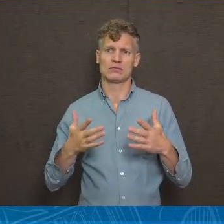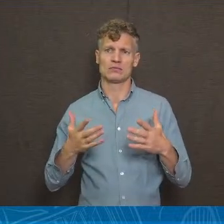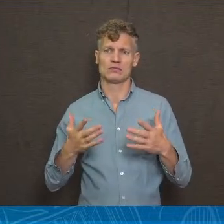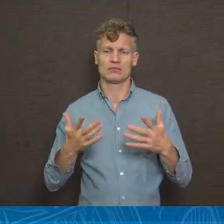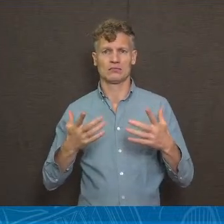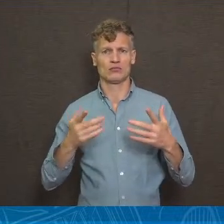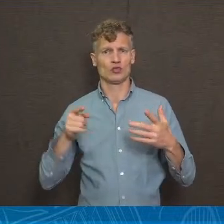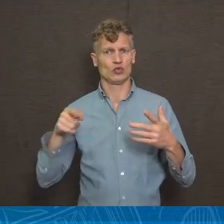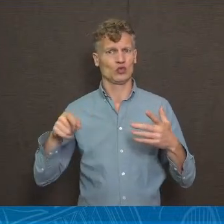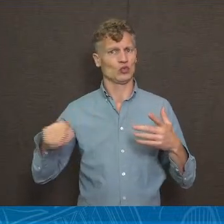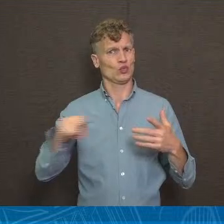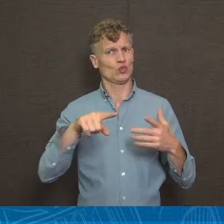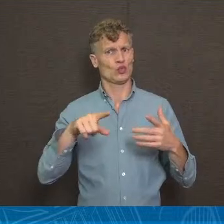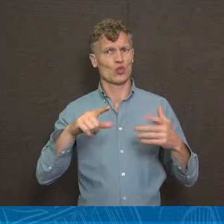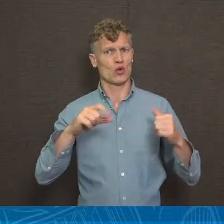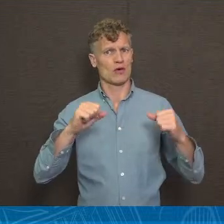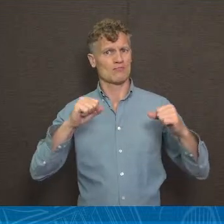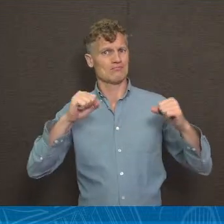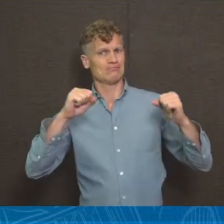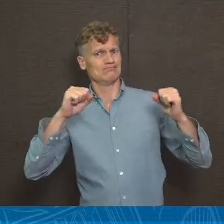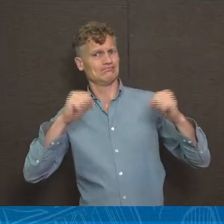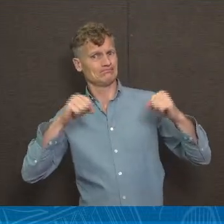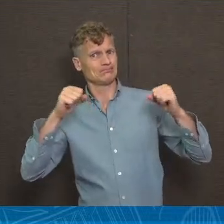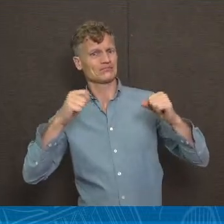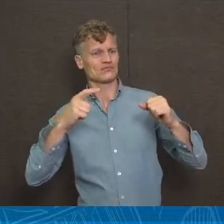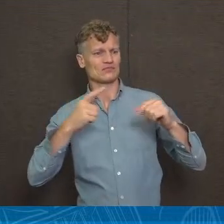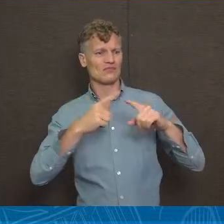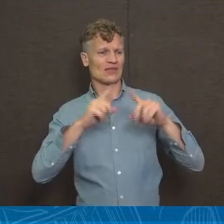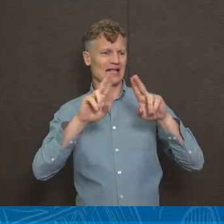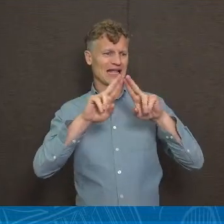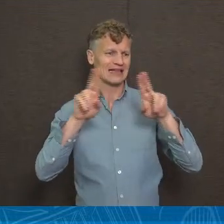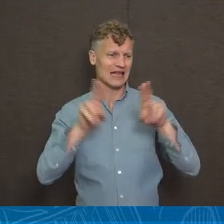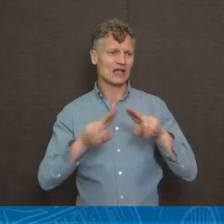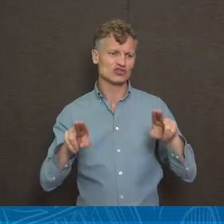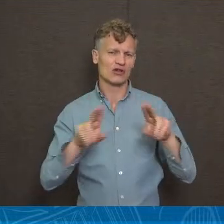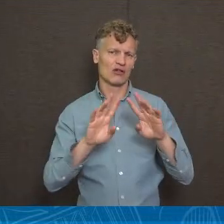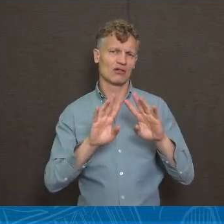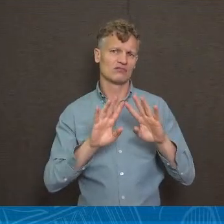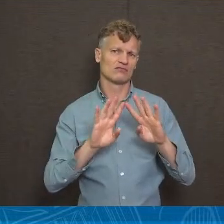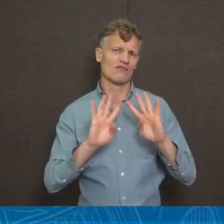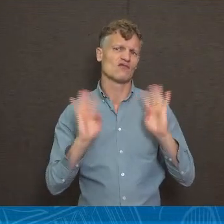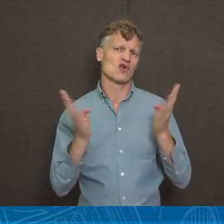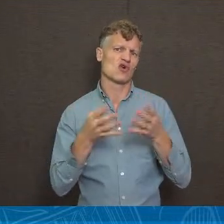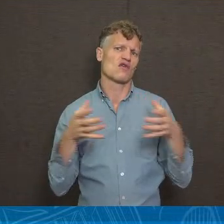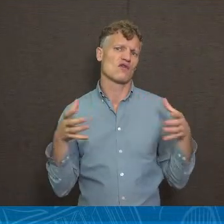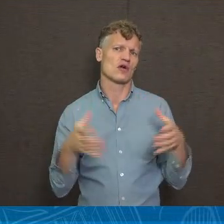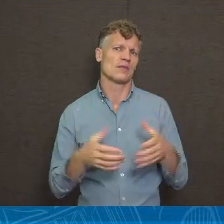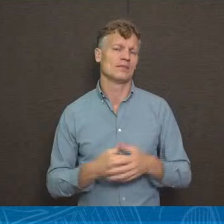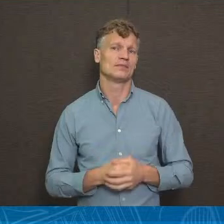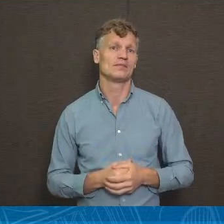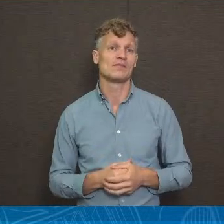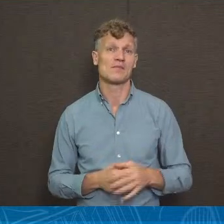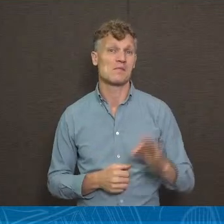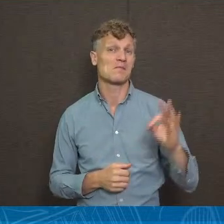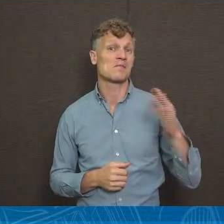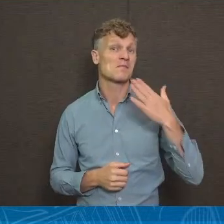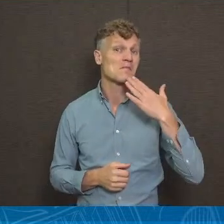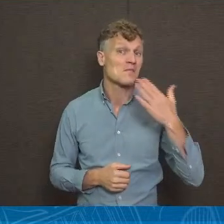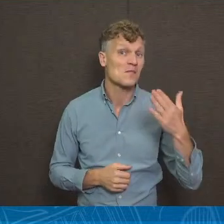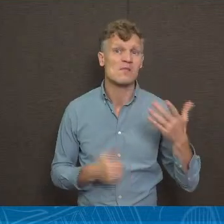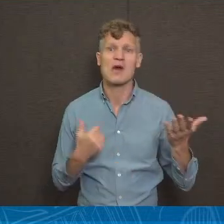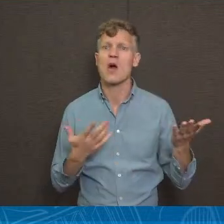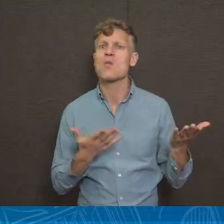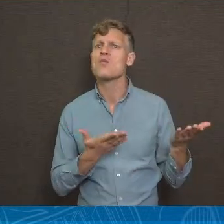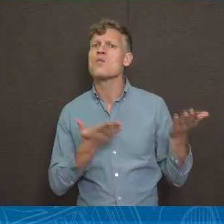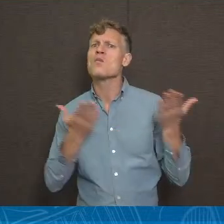consensus from the international forums. Thank you. Thank you very much. Maybe since there are a few others, why don't we colleagues, why don't you come to the